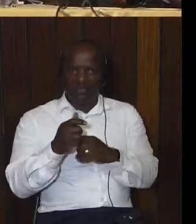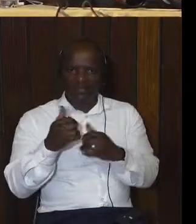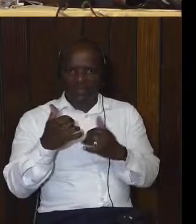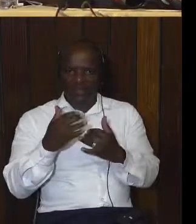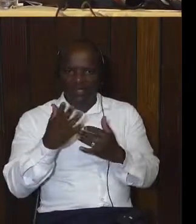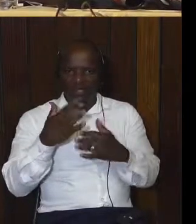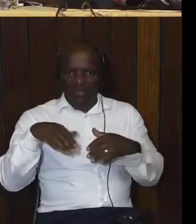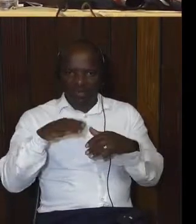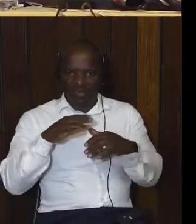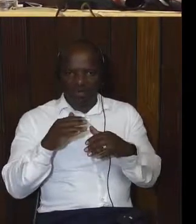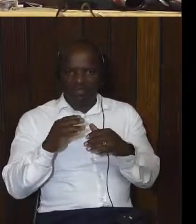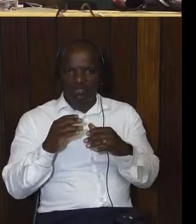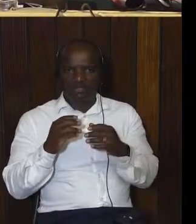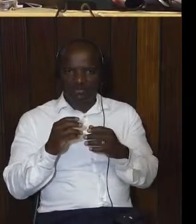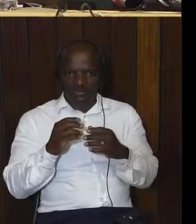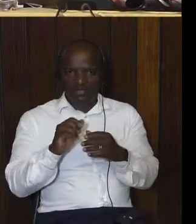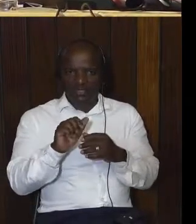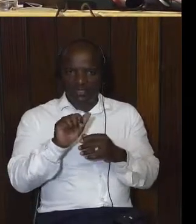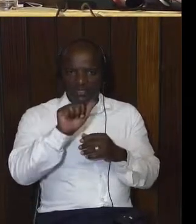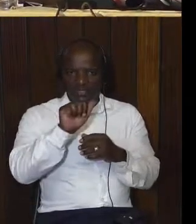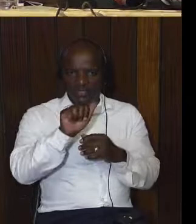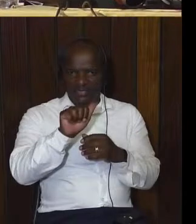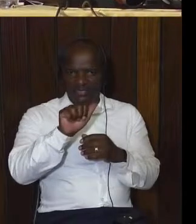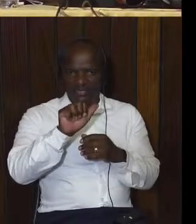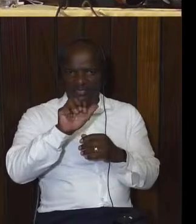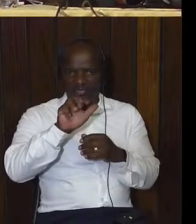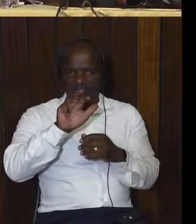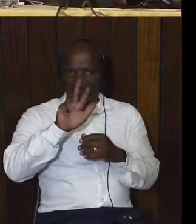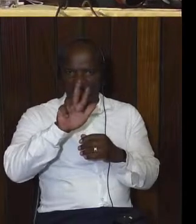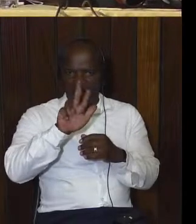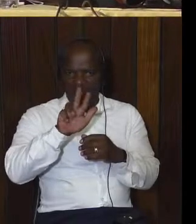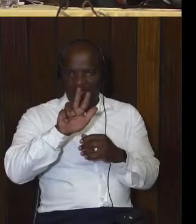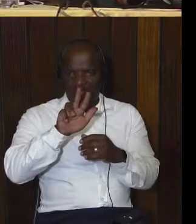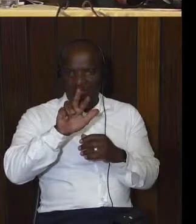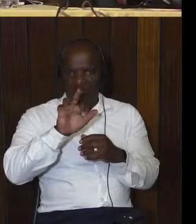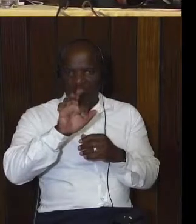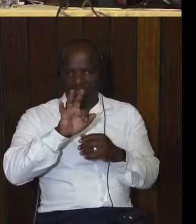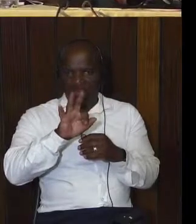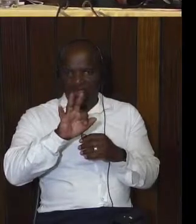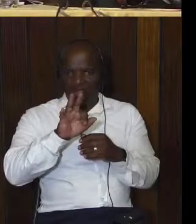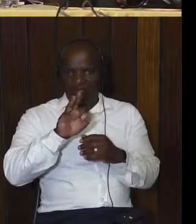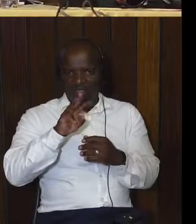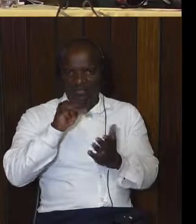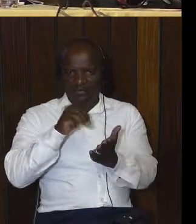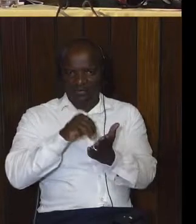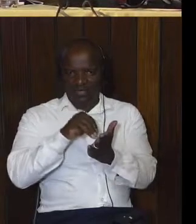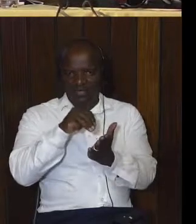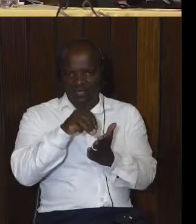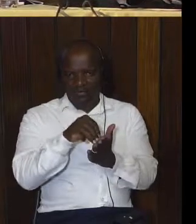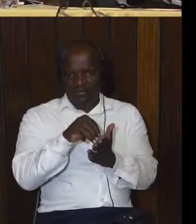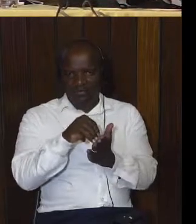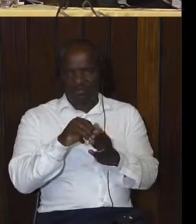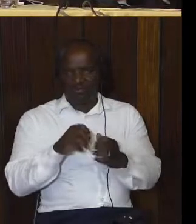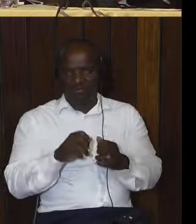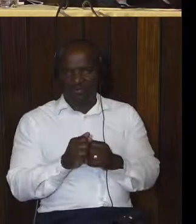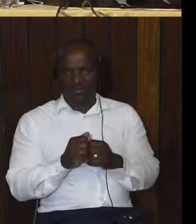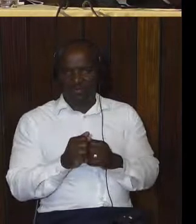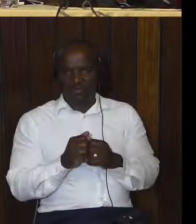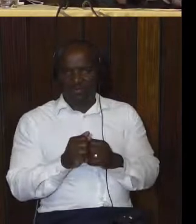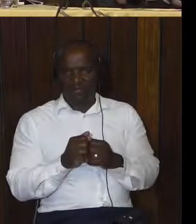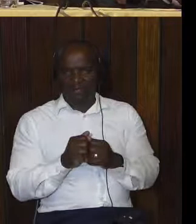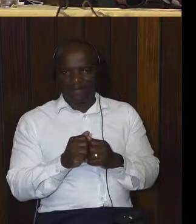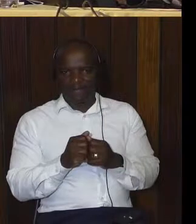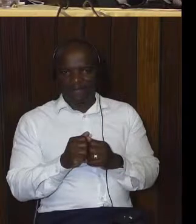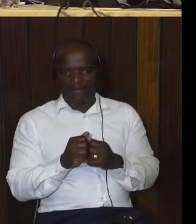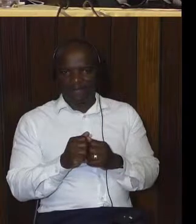measures that we've taken, is 68.3 million rand. Chair, just to give, if